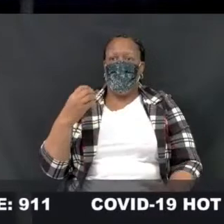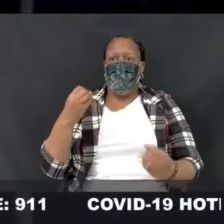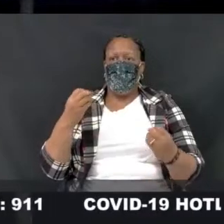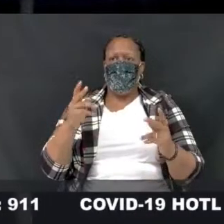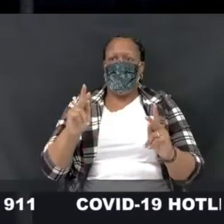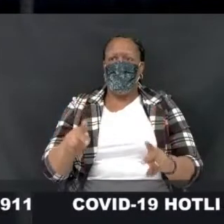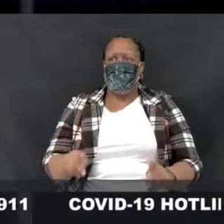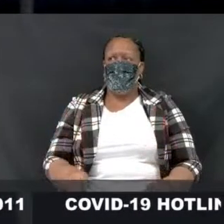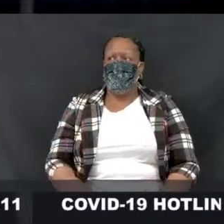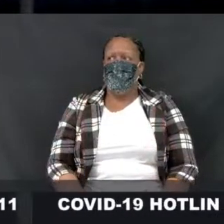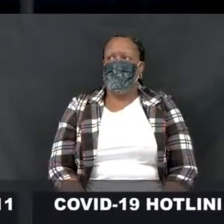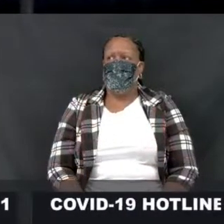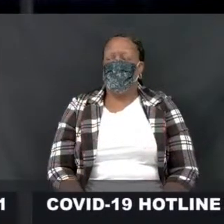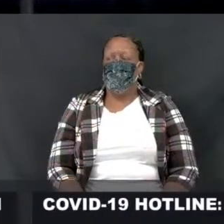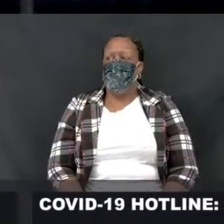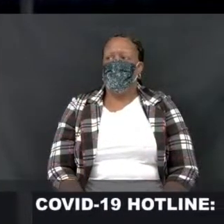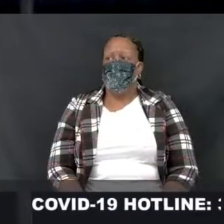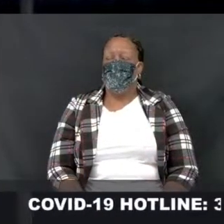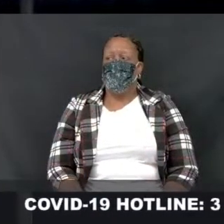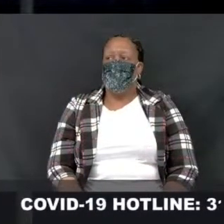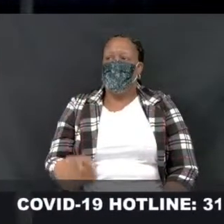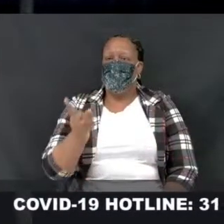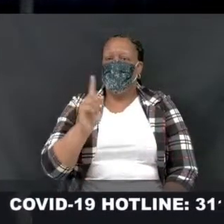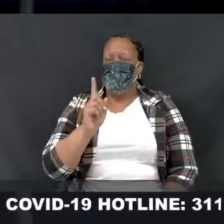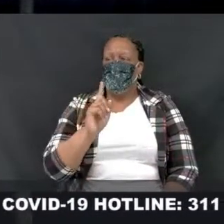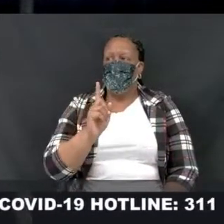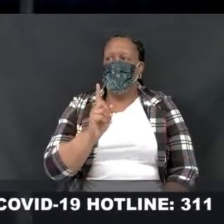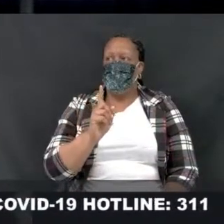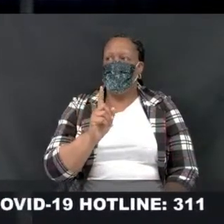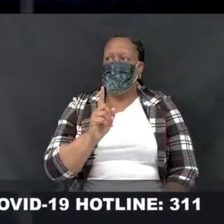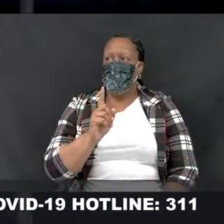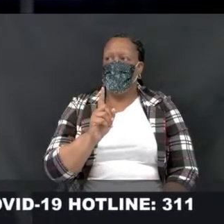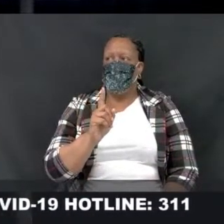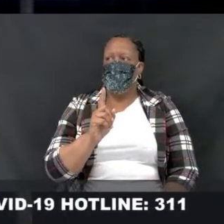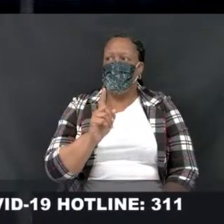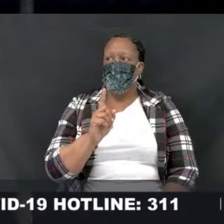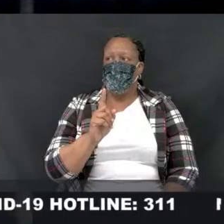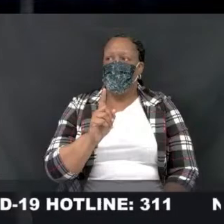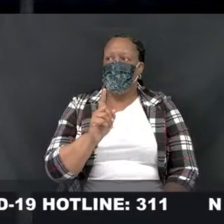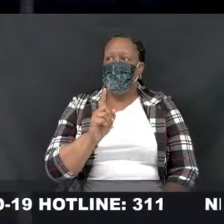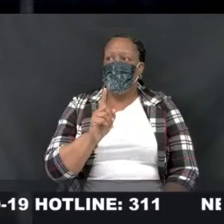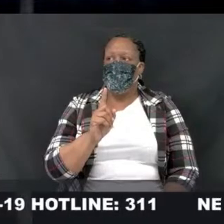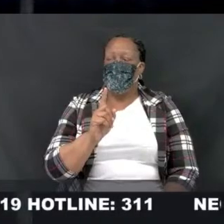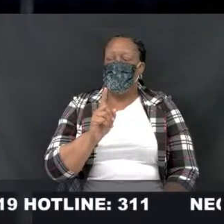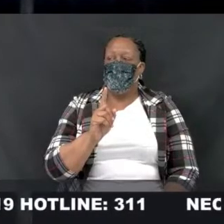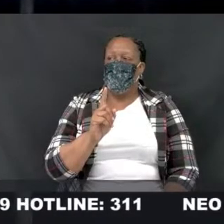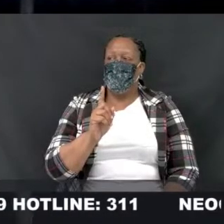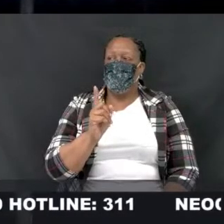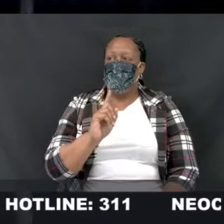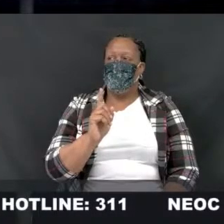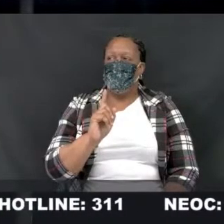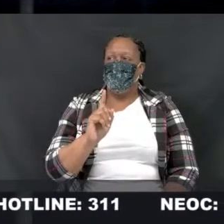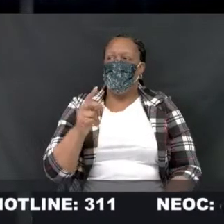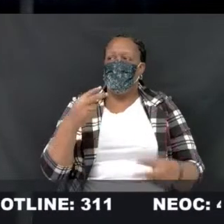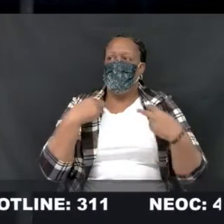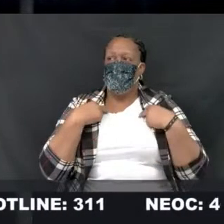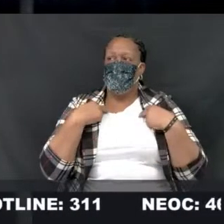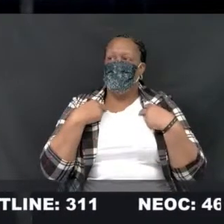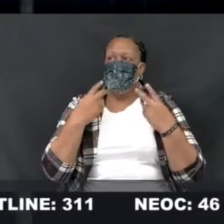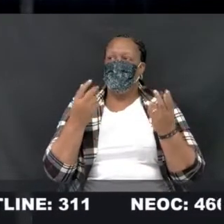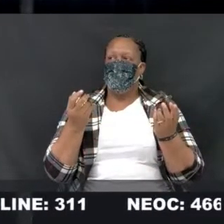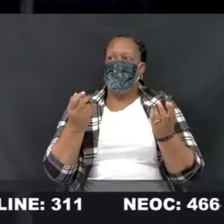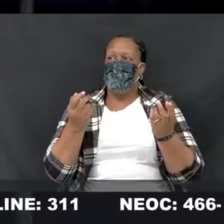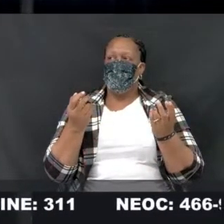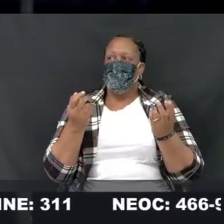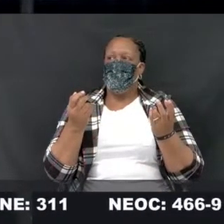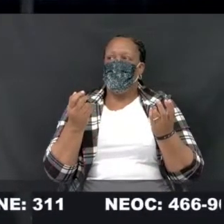And the venue for this year's potential hosting of the St. Kitts Music Festival will be